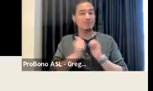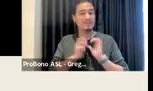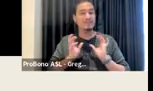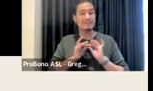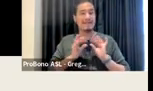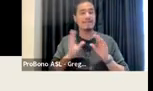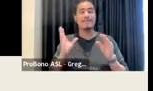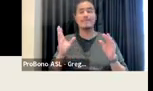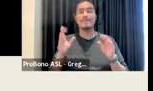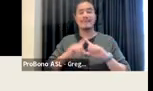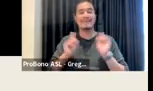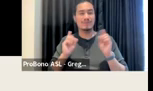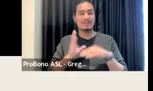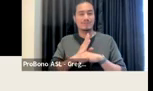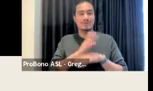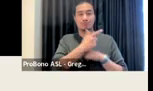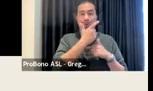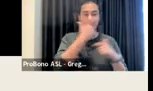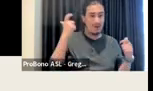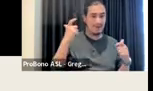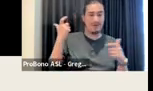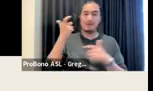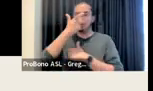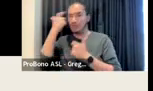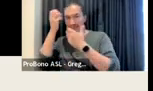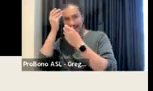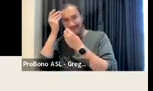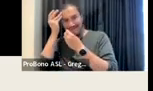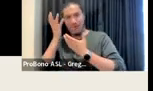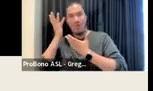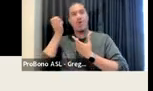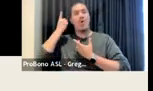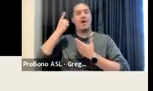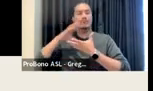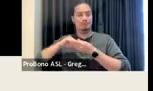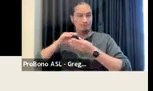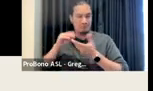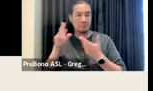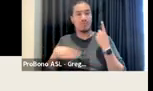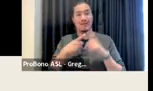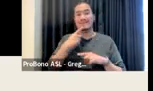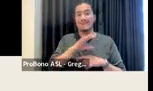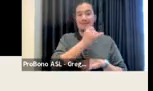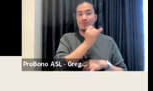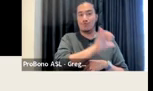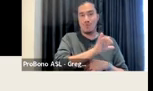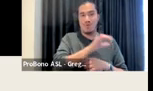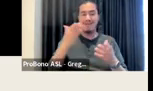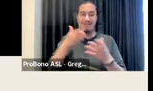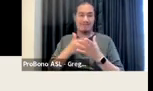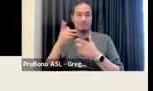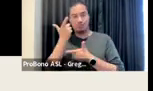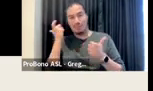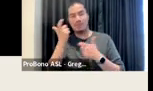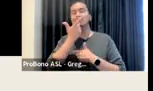difference between trauma and trauma-informed storytelling. And what I'm talking about when I say joy versus trauma is trauma-informed